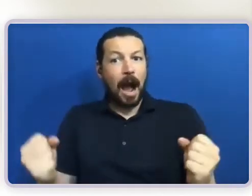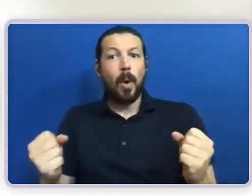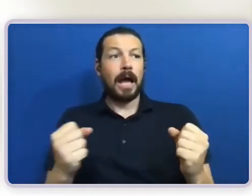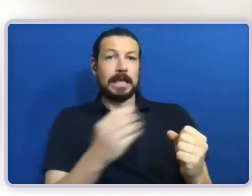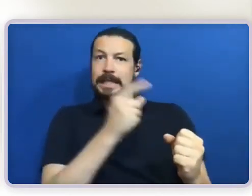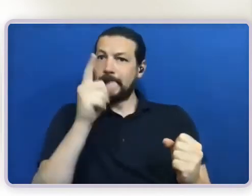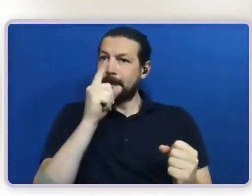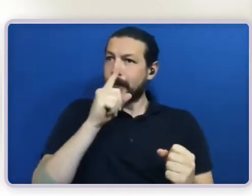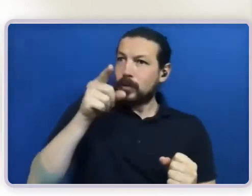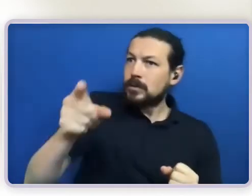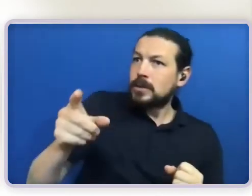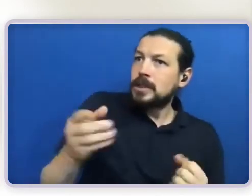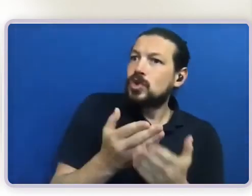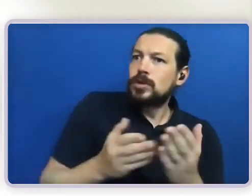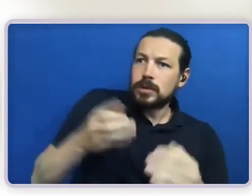story.